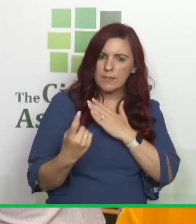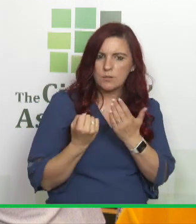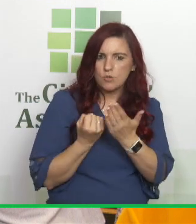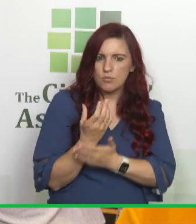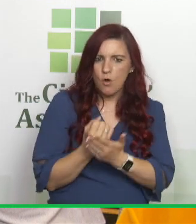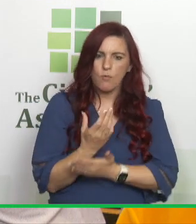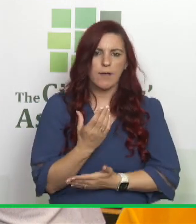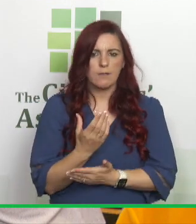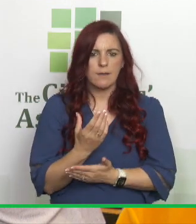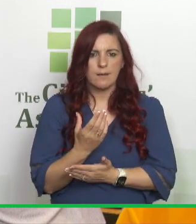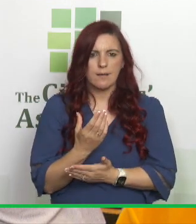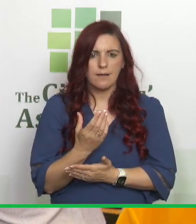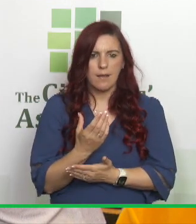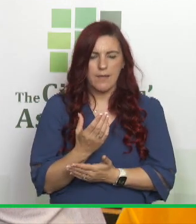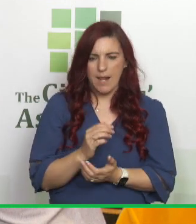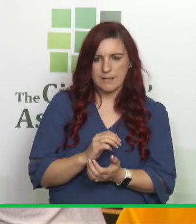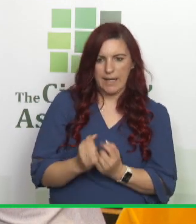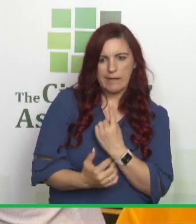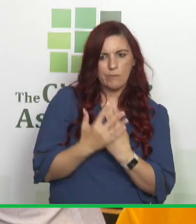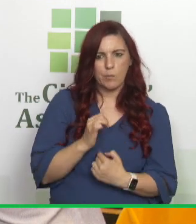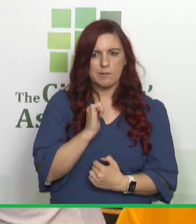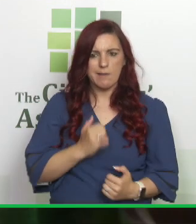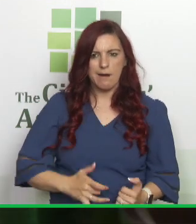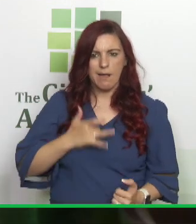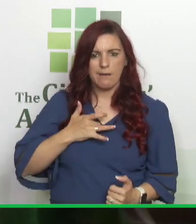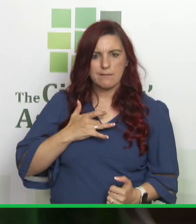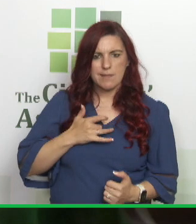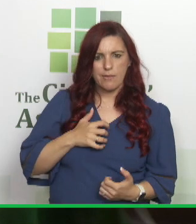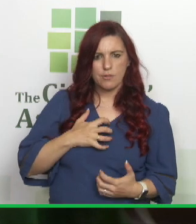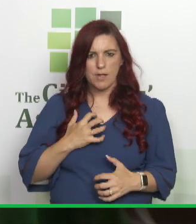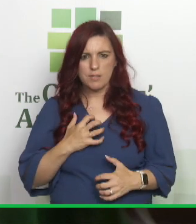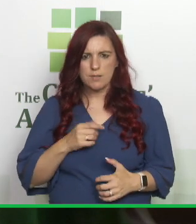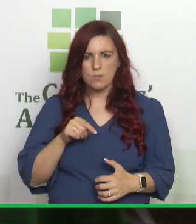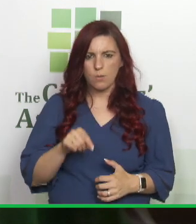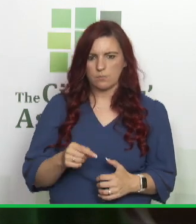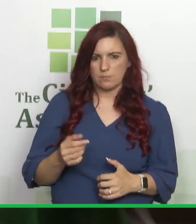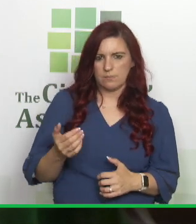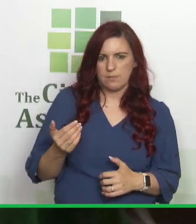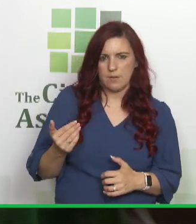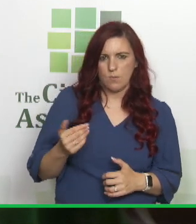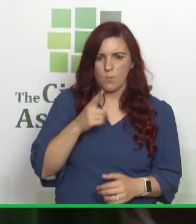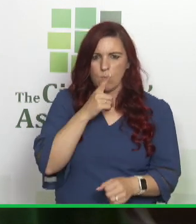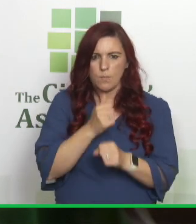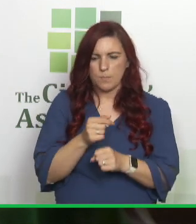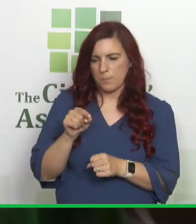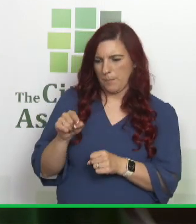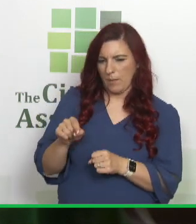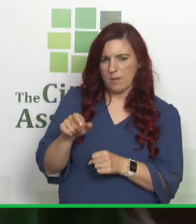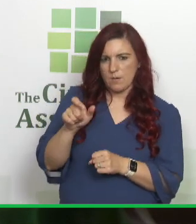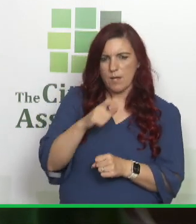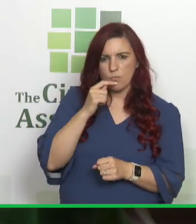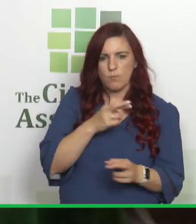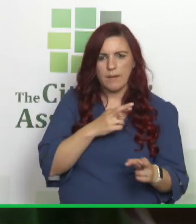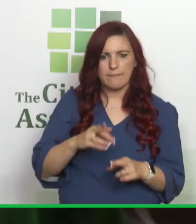needs that has shaped their journey to addiction. Gabor Mate, in his book In the Realm of Hungry Ghosts, says, "We readily feel